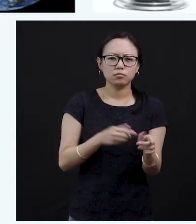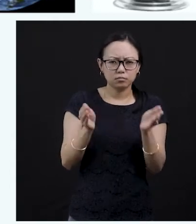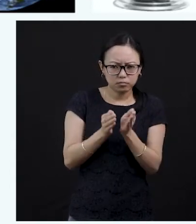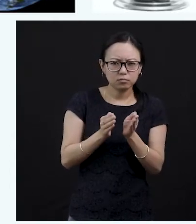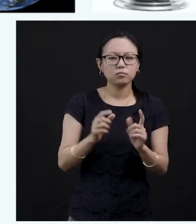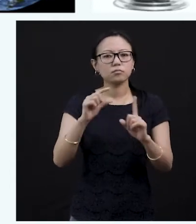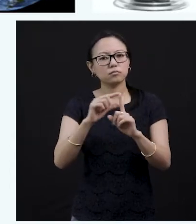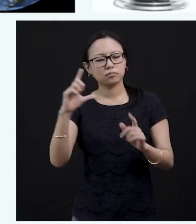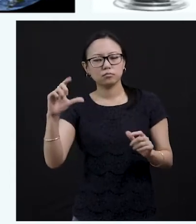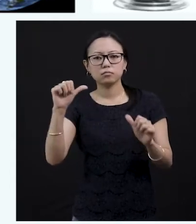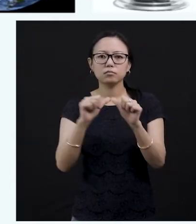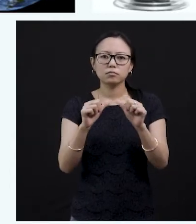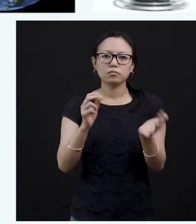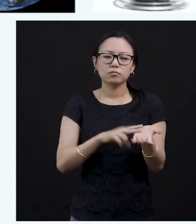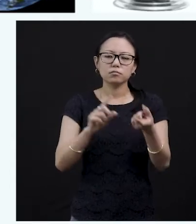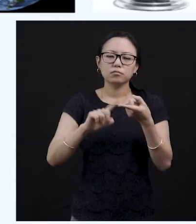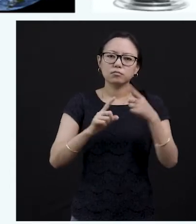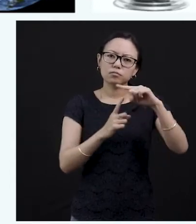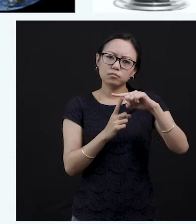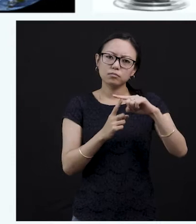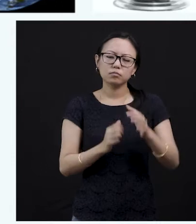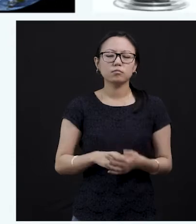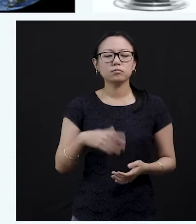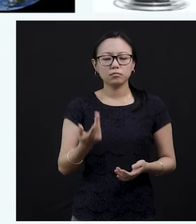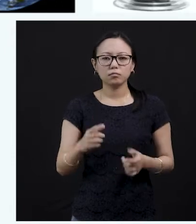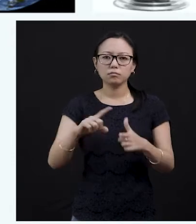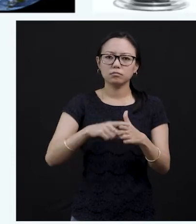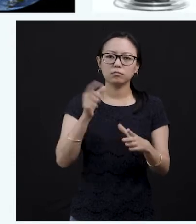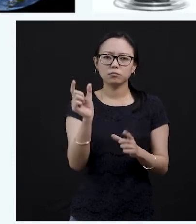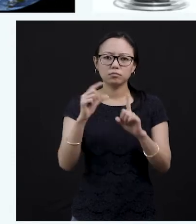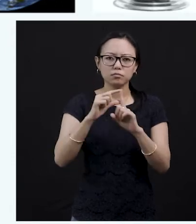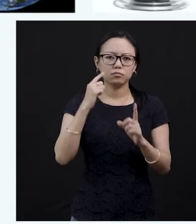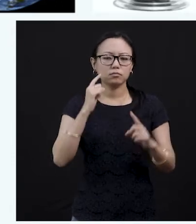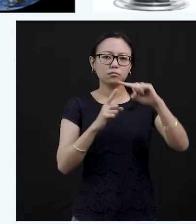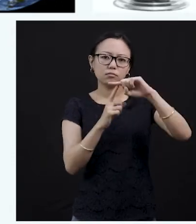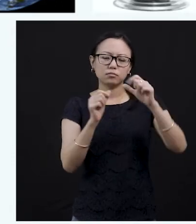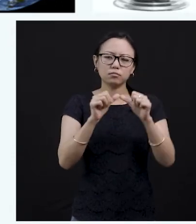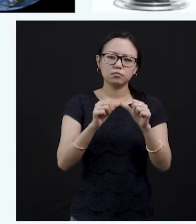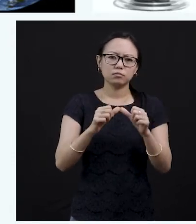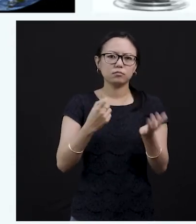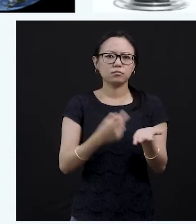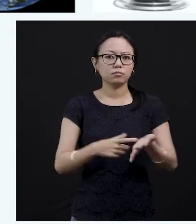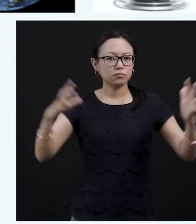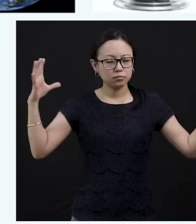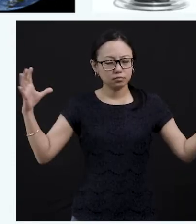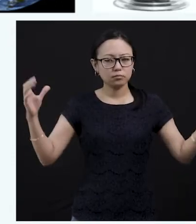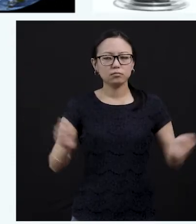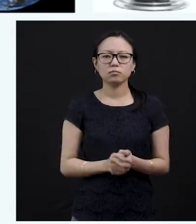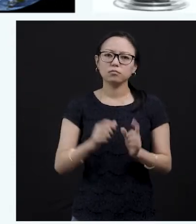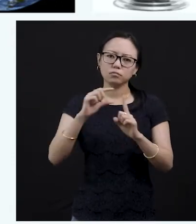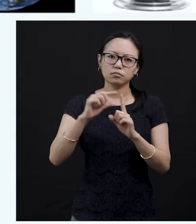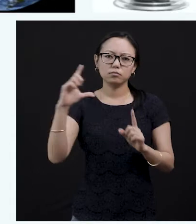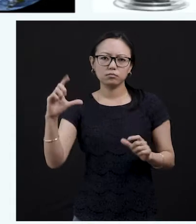biggest planet. Also Mercury, you can see here, it is very close to the sun. So it is also known as the